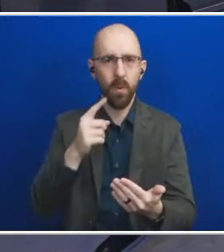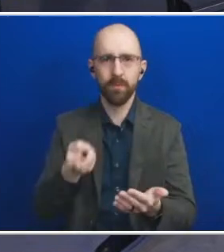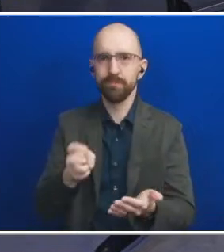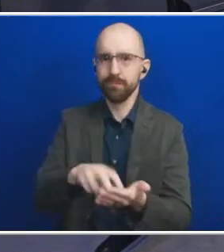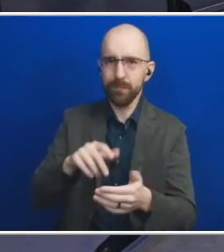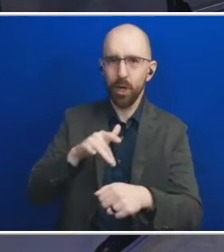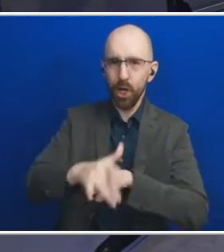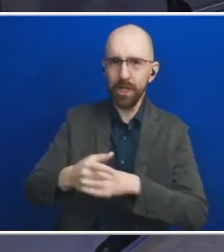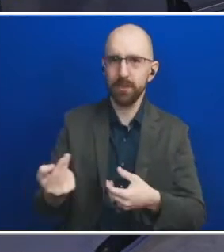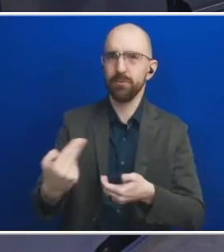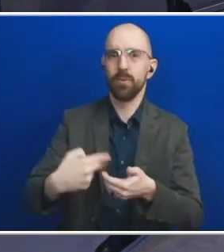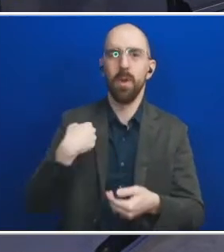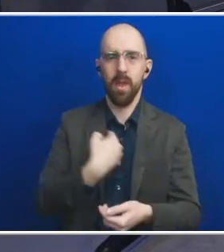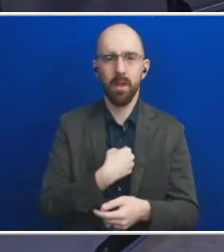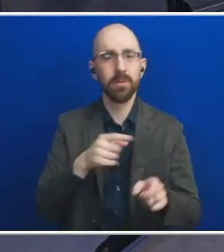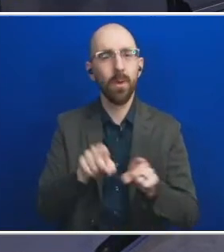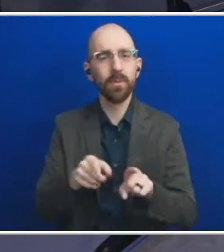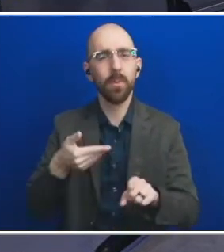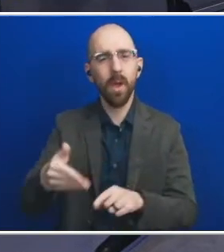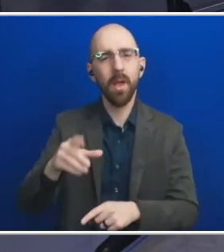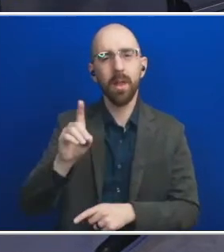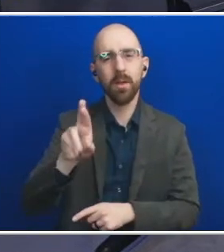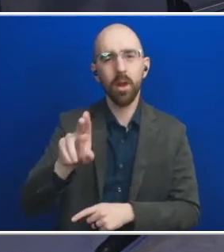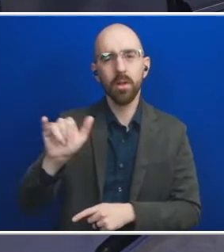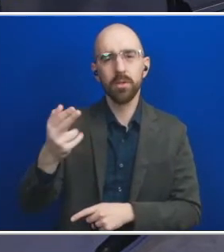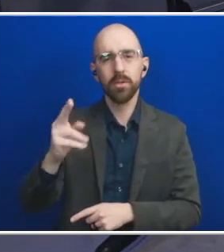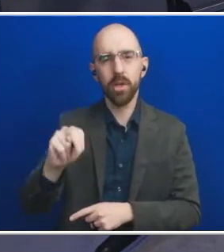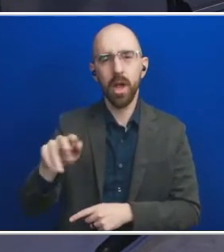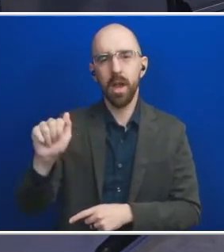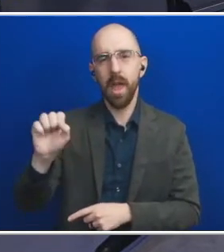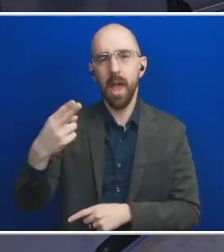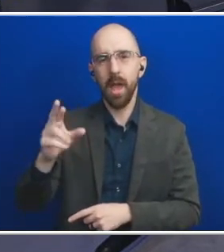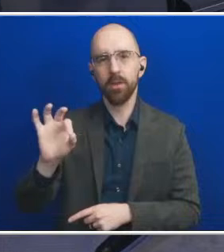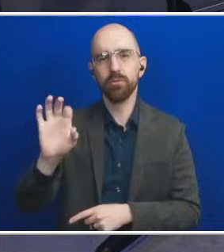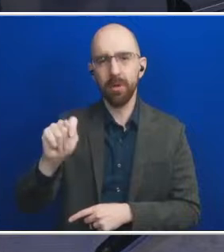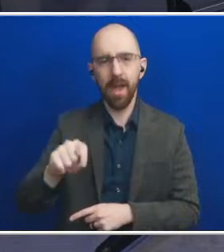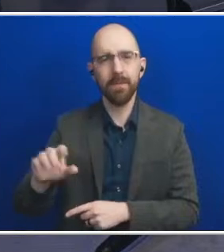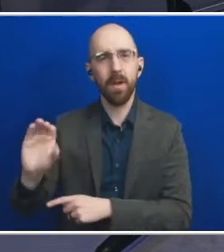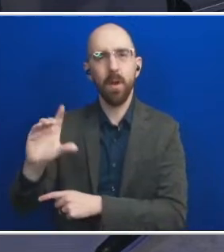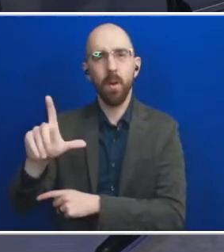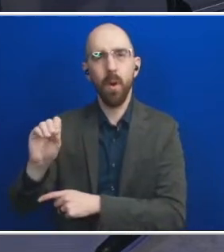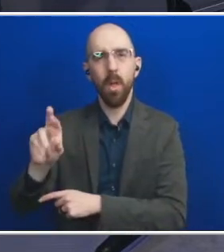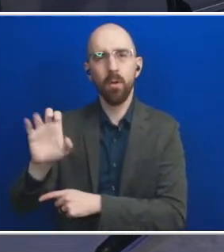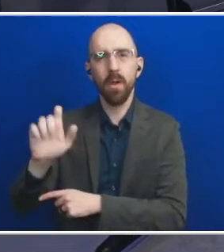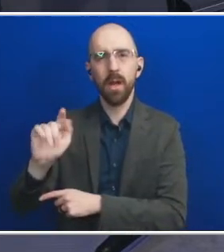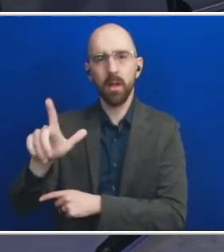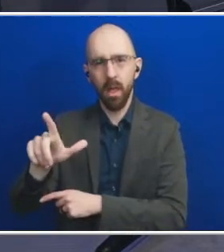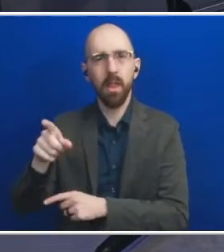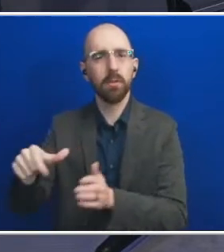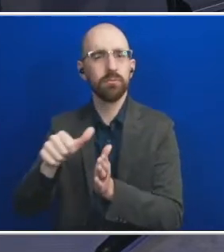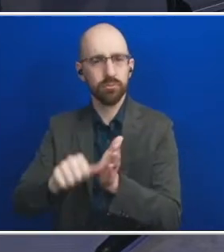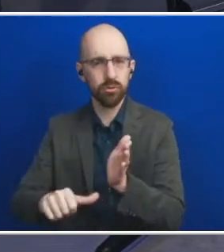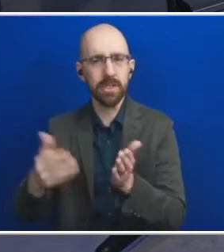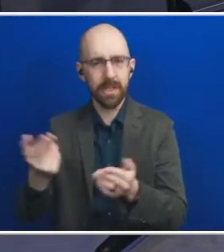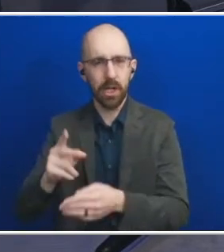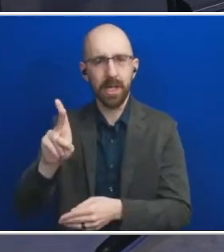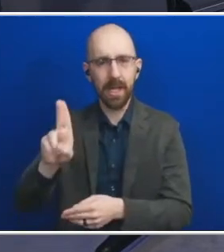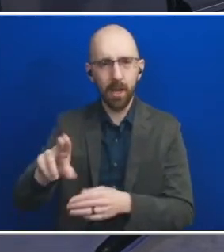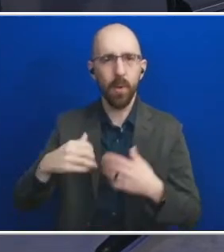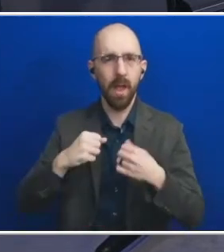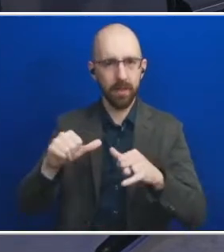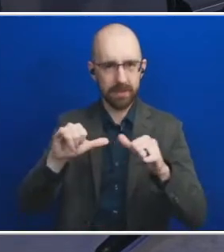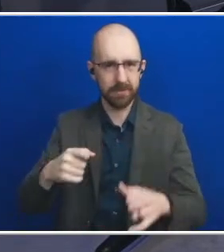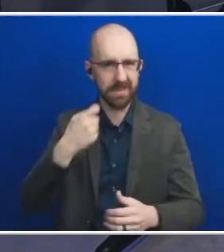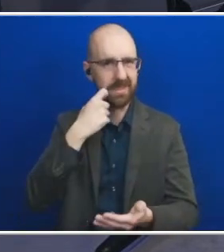We also welcome back Dr. John Ashcraft, colorectal surgeon here at the University of Kansas Health System. You recently treated Jackson. I